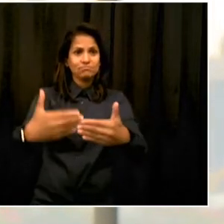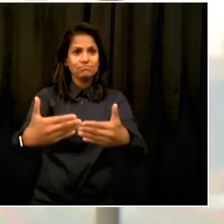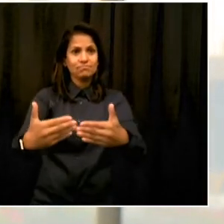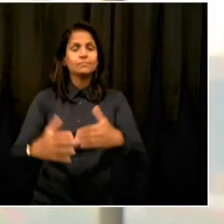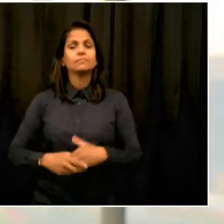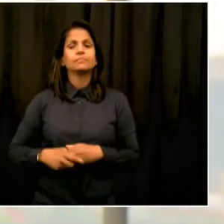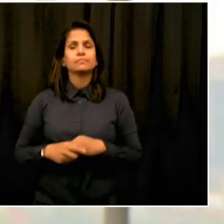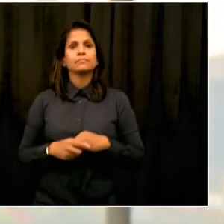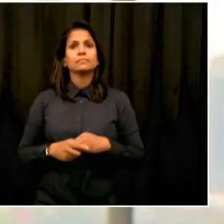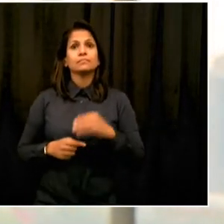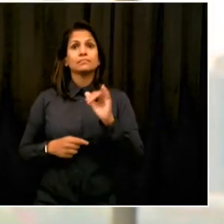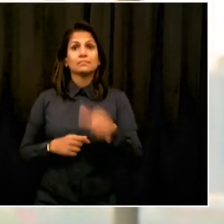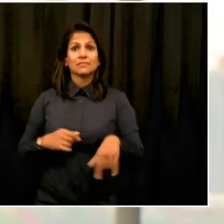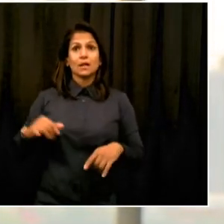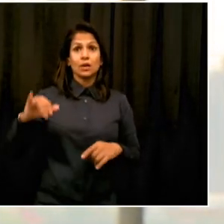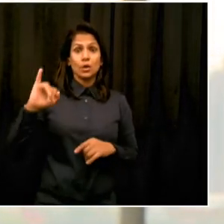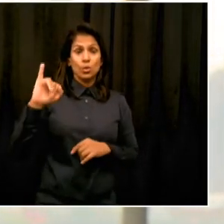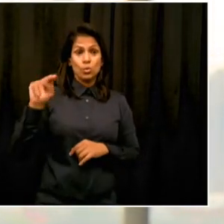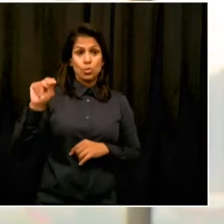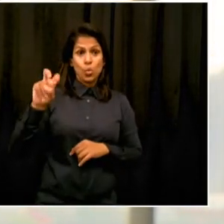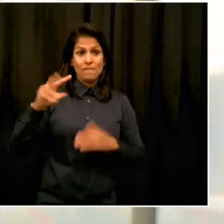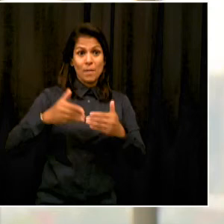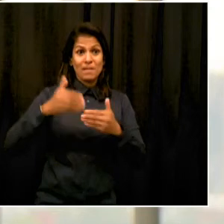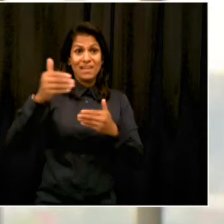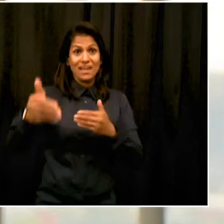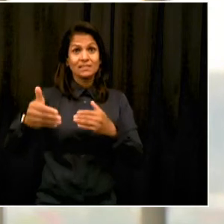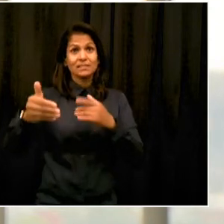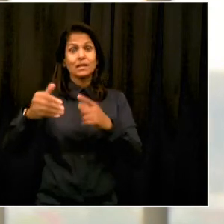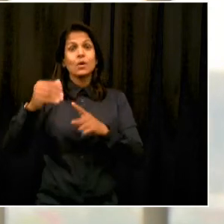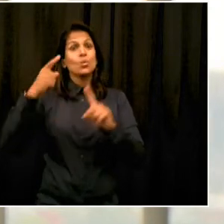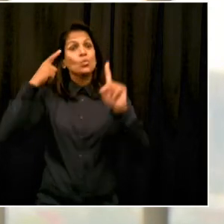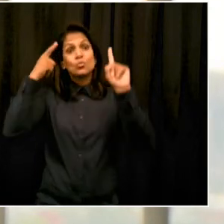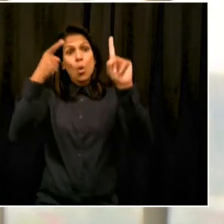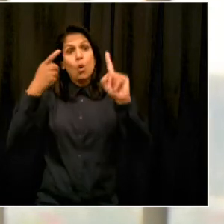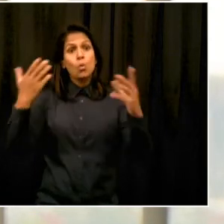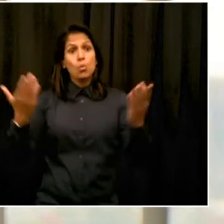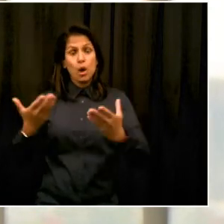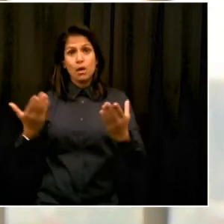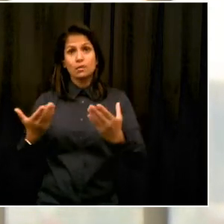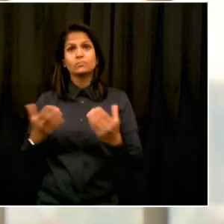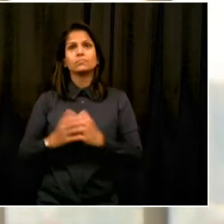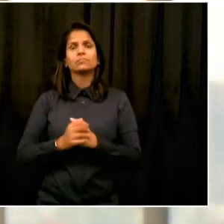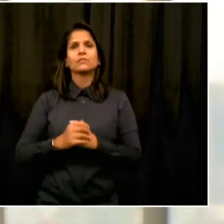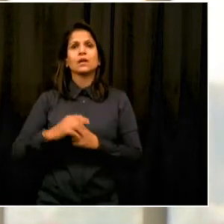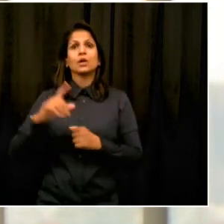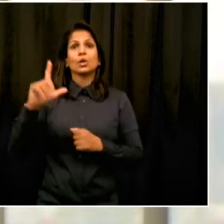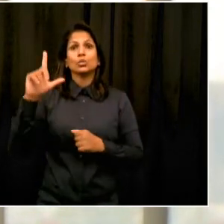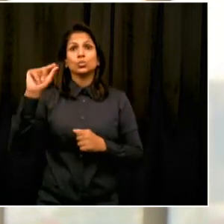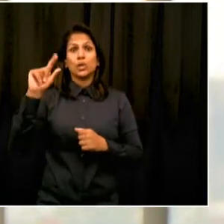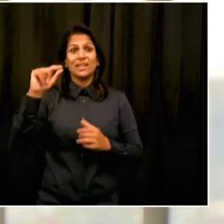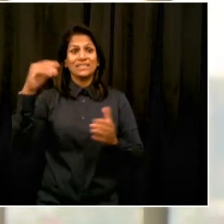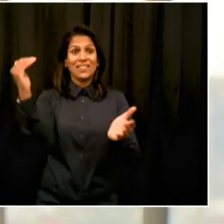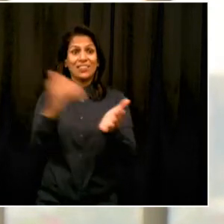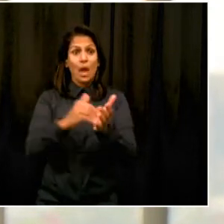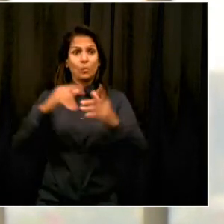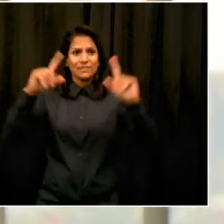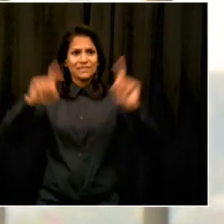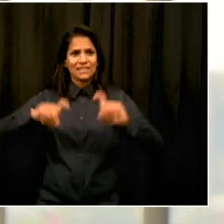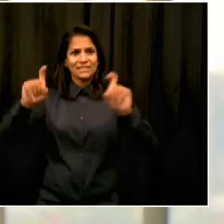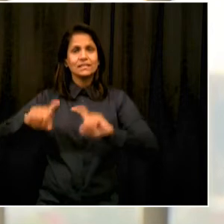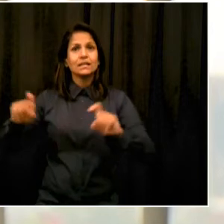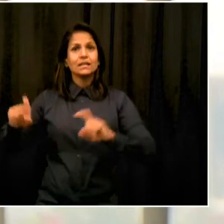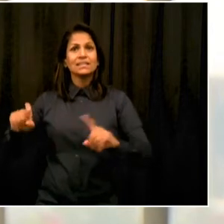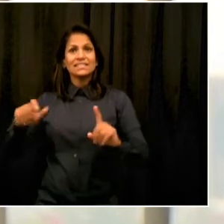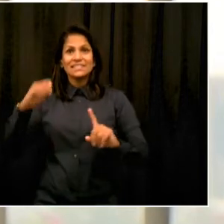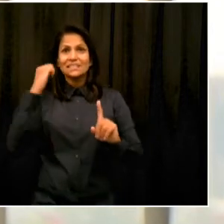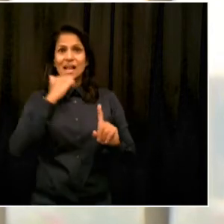PRL will build the city's existing capacity and provide faster results dedicated to New York City residents.